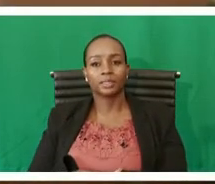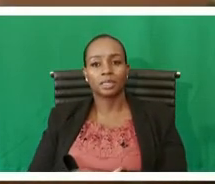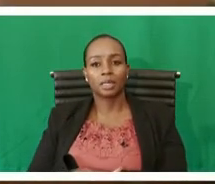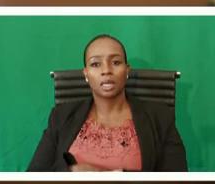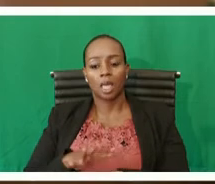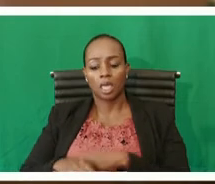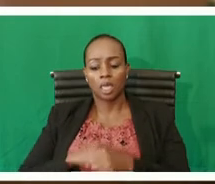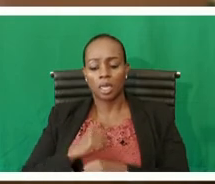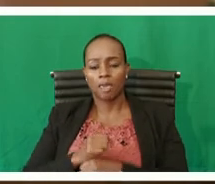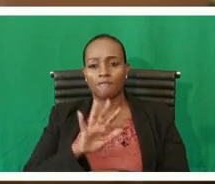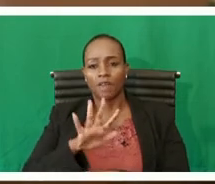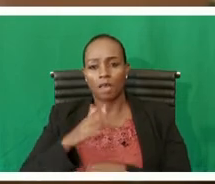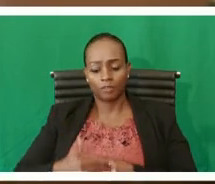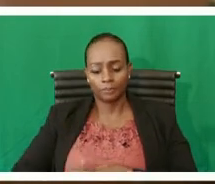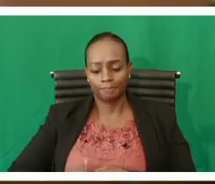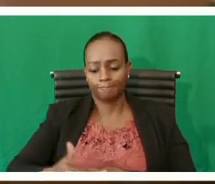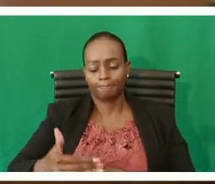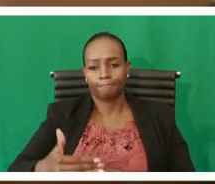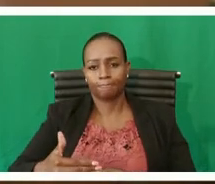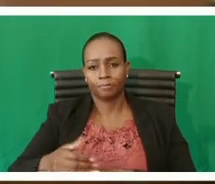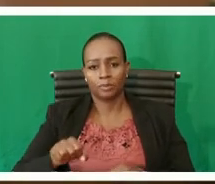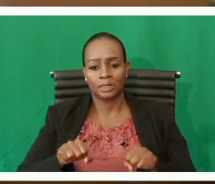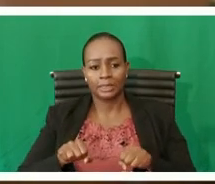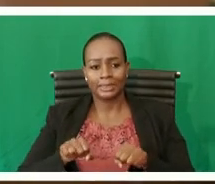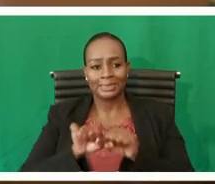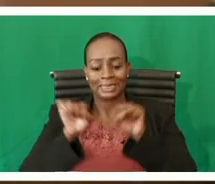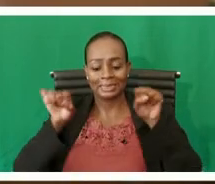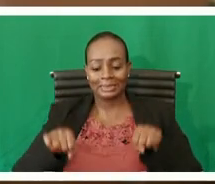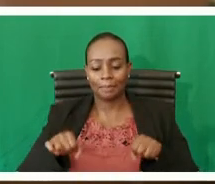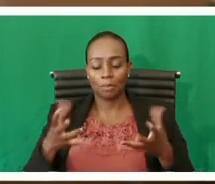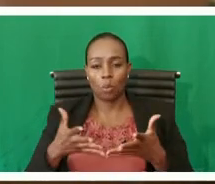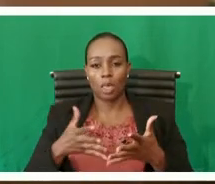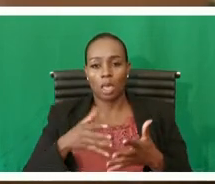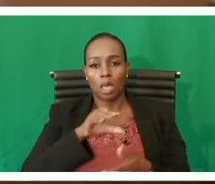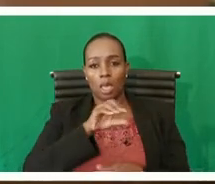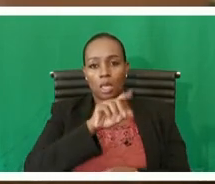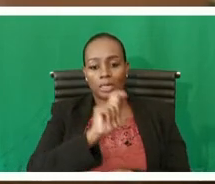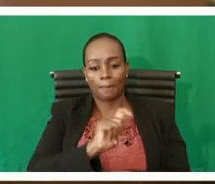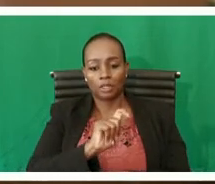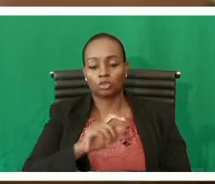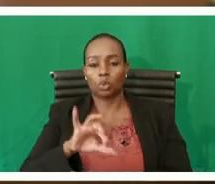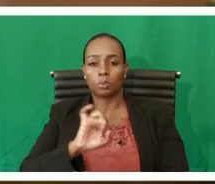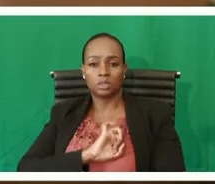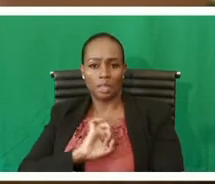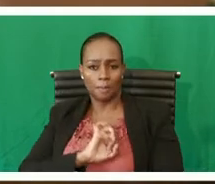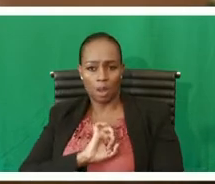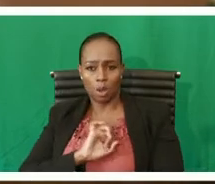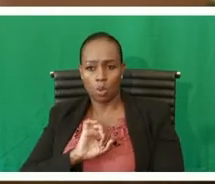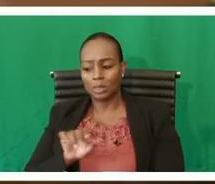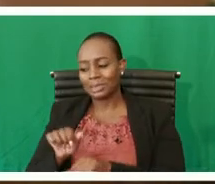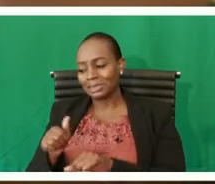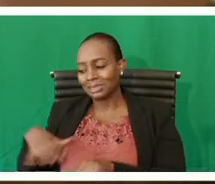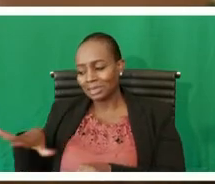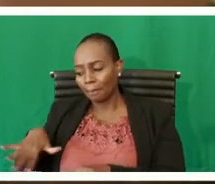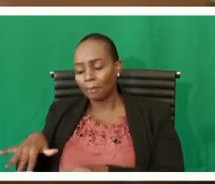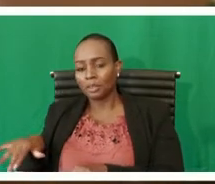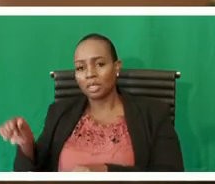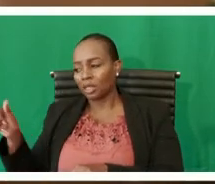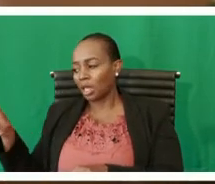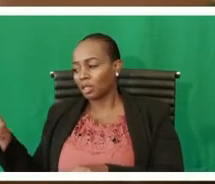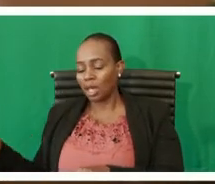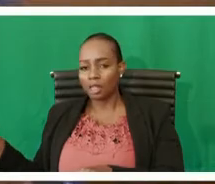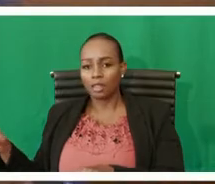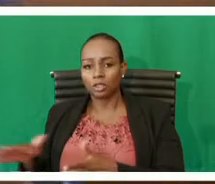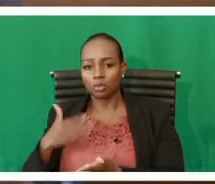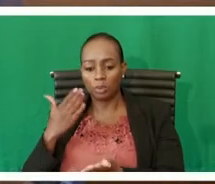intelligent animal tracking system in Tabanchu, Butsabelo, and border areas to cap